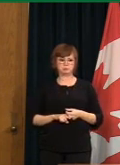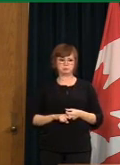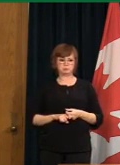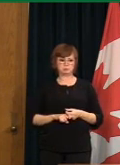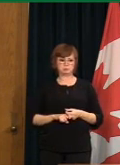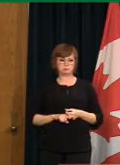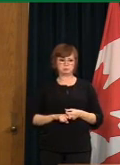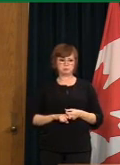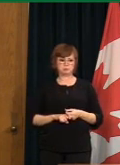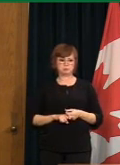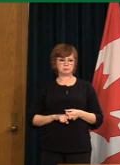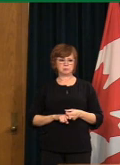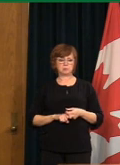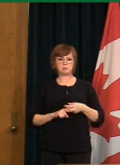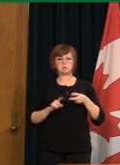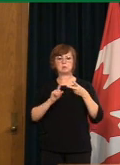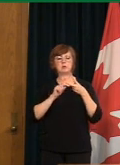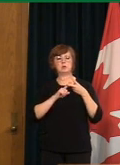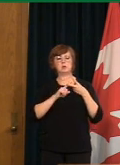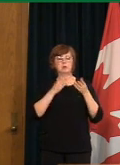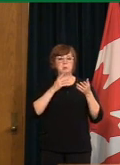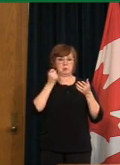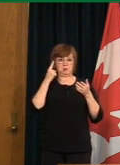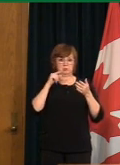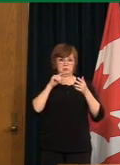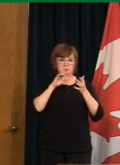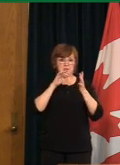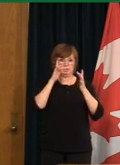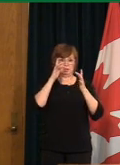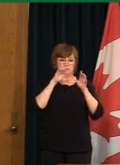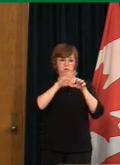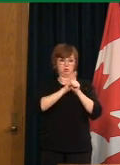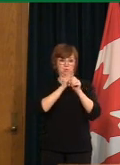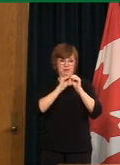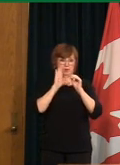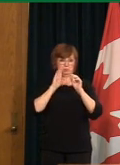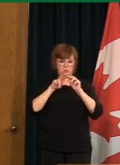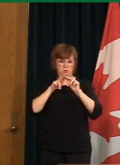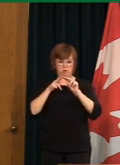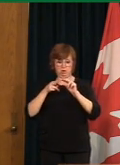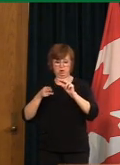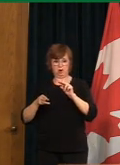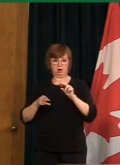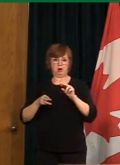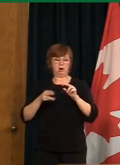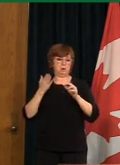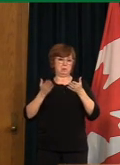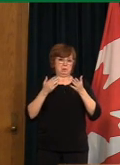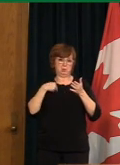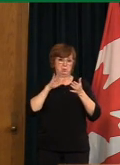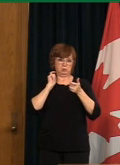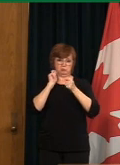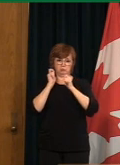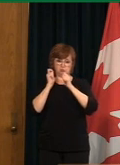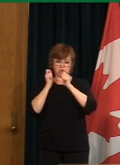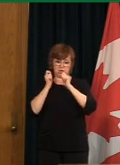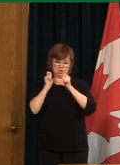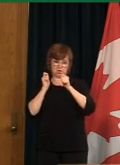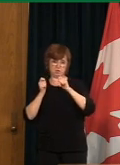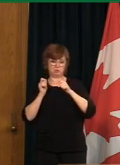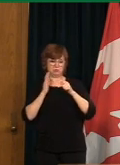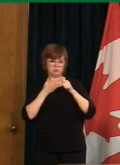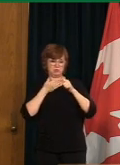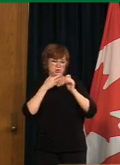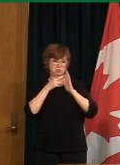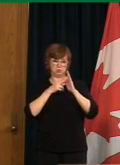revised once our transmission rates come down. Some of them are just good feedback from industry consultations and may remain for as long as there's a